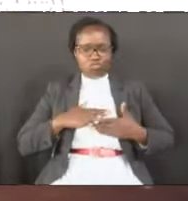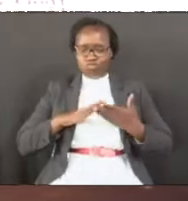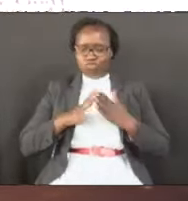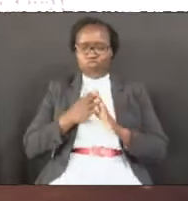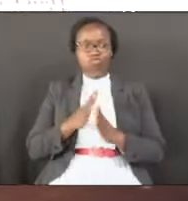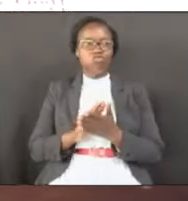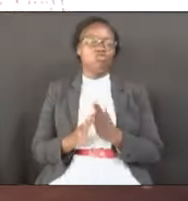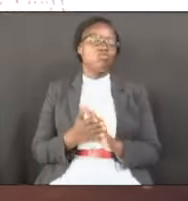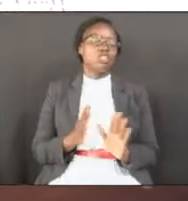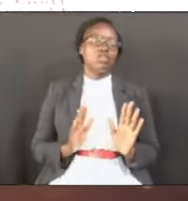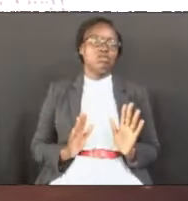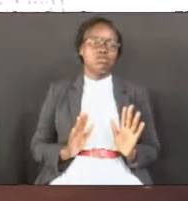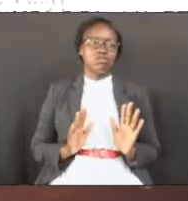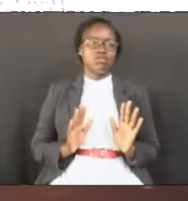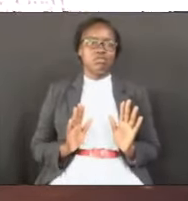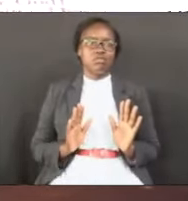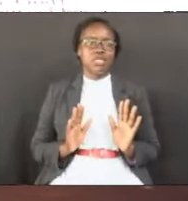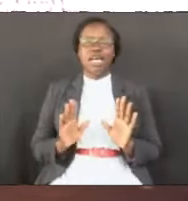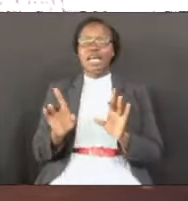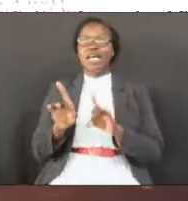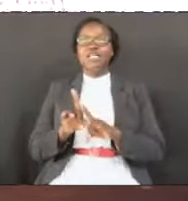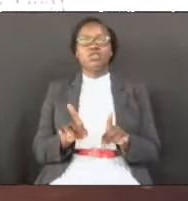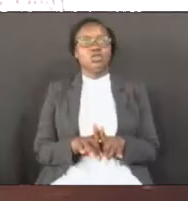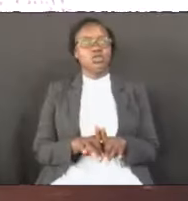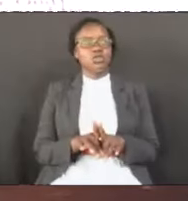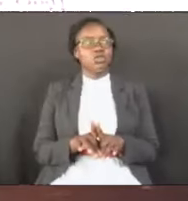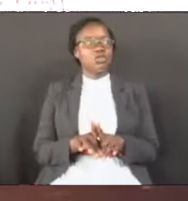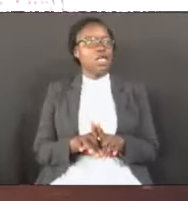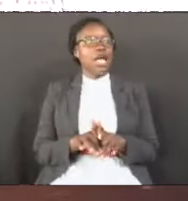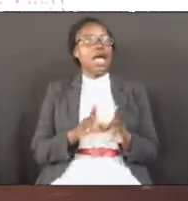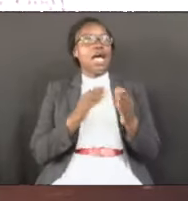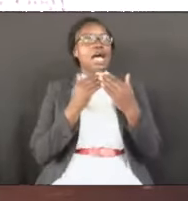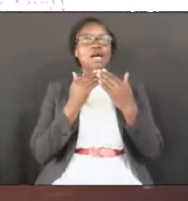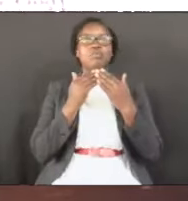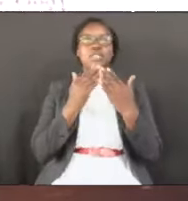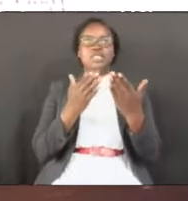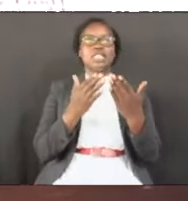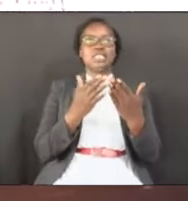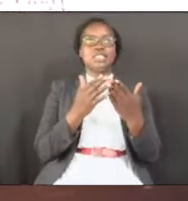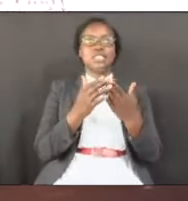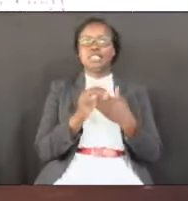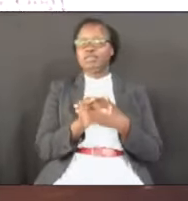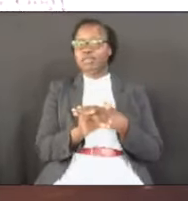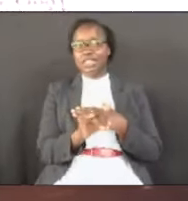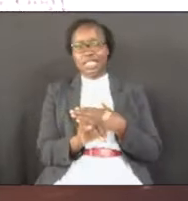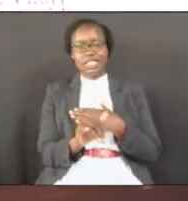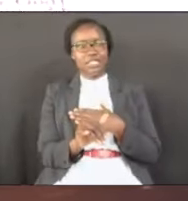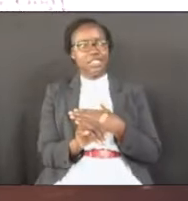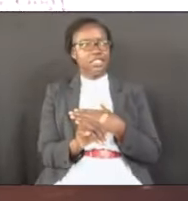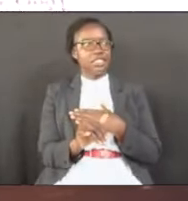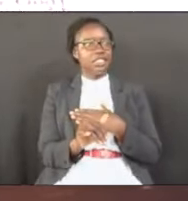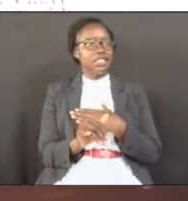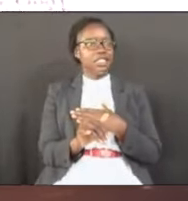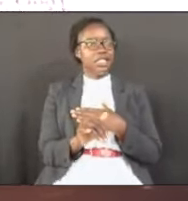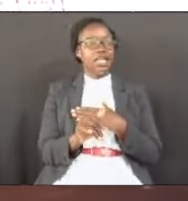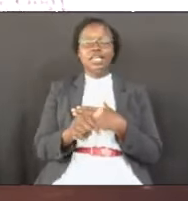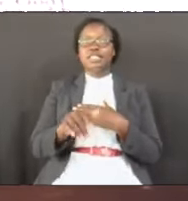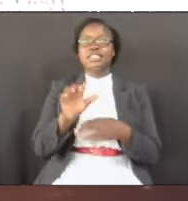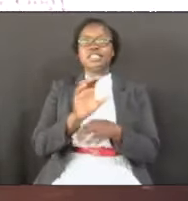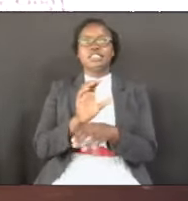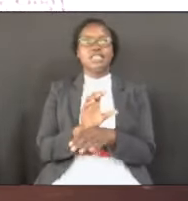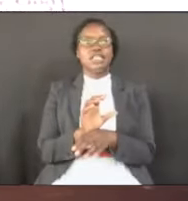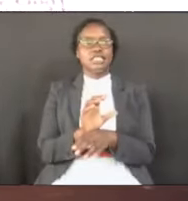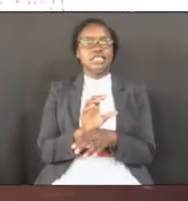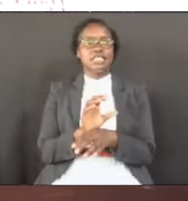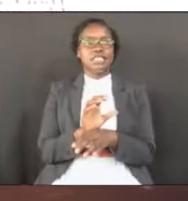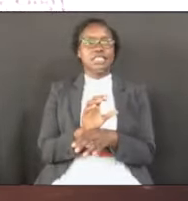that. I also want to appreciate the fact that this church is one of